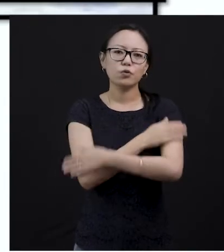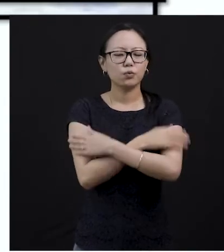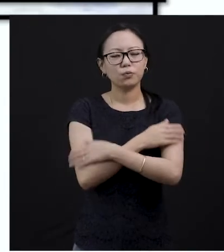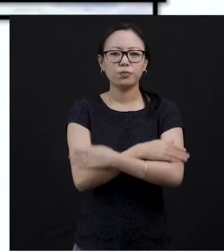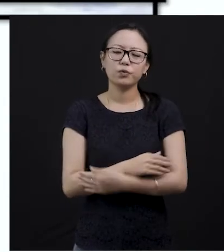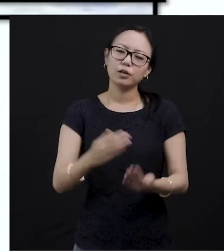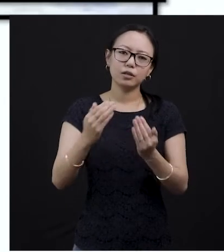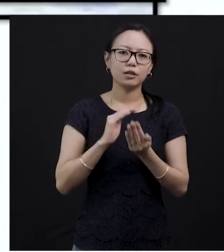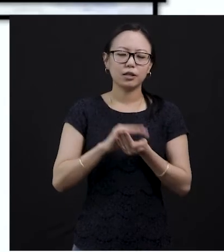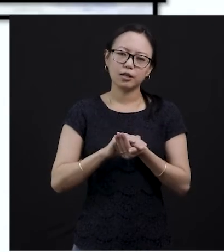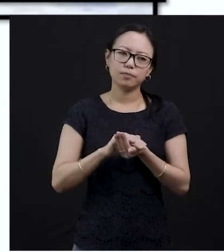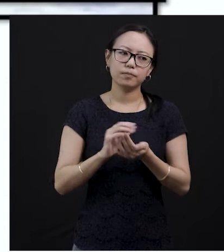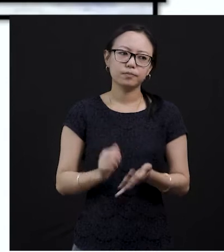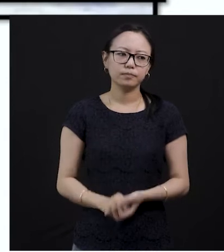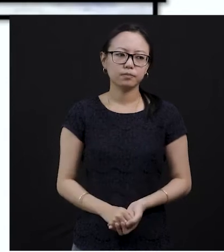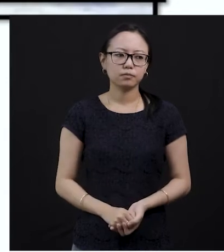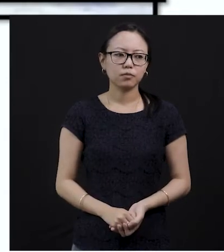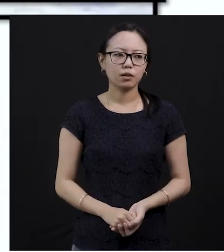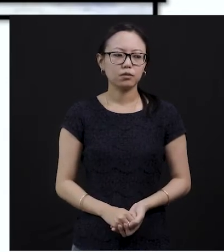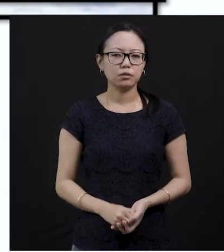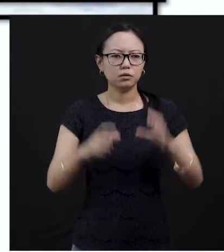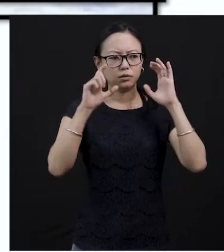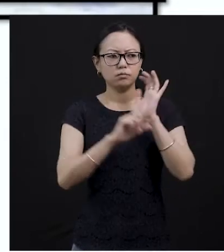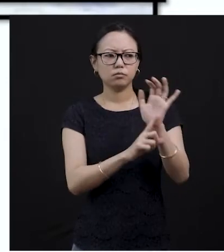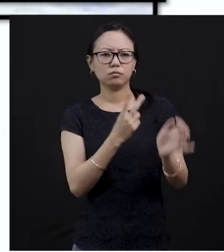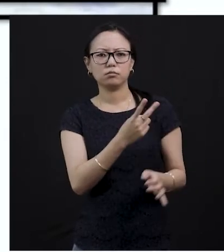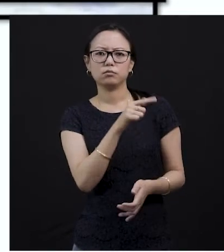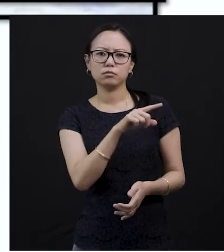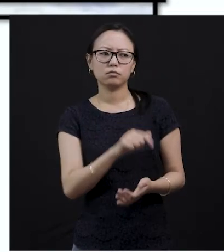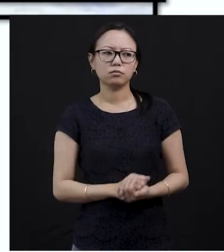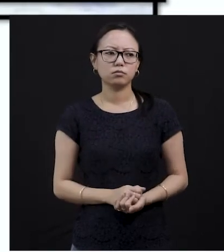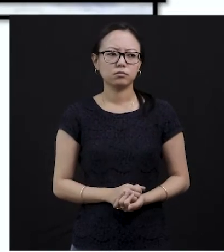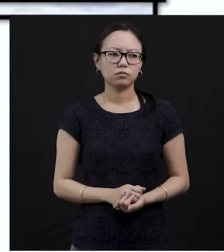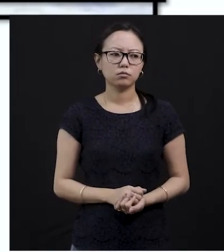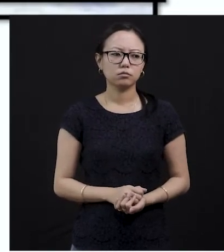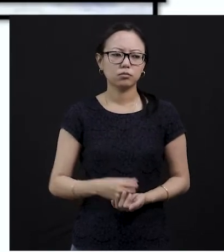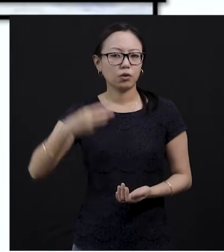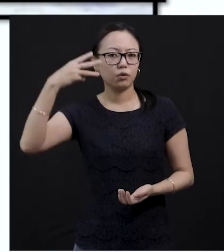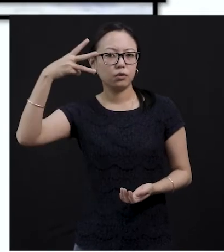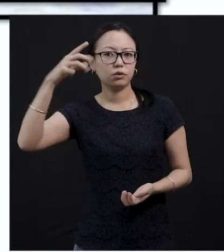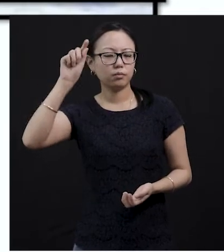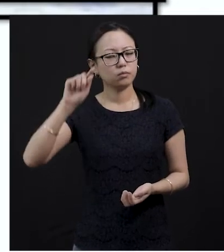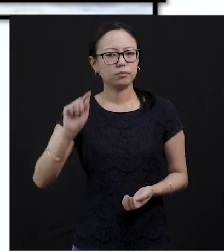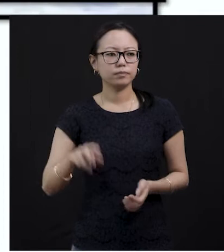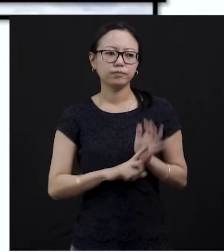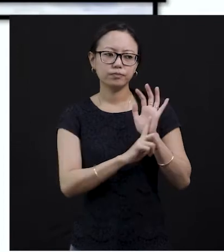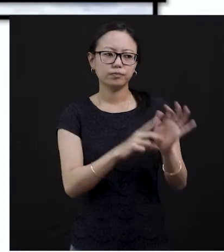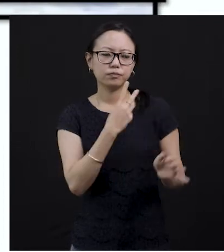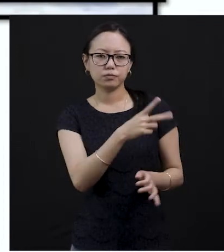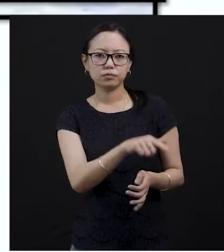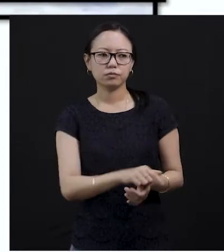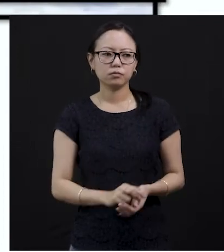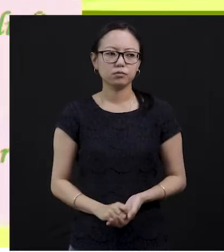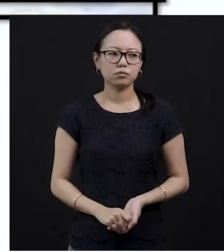animals, they have thick skin or fur to protect them from cold. Yaks have long hair to keep them